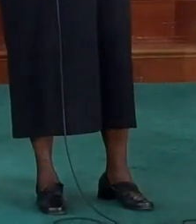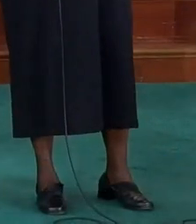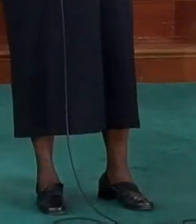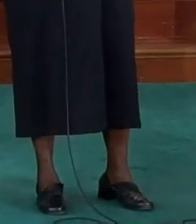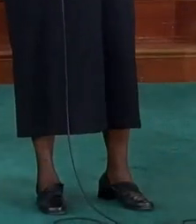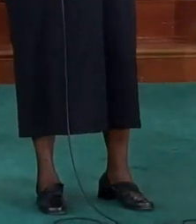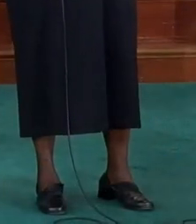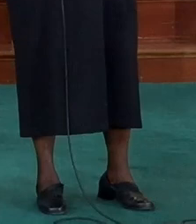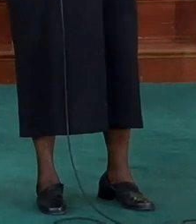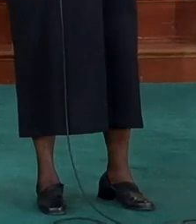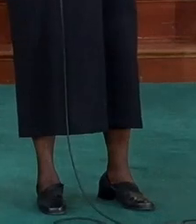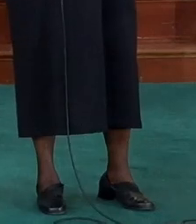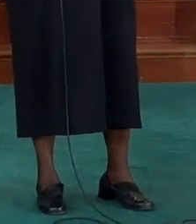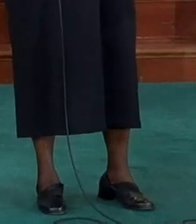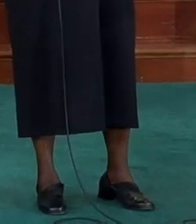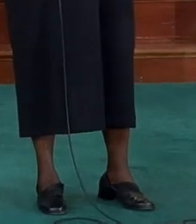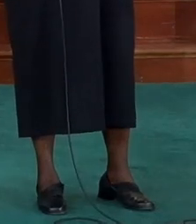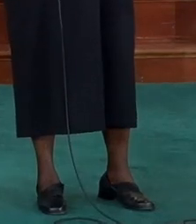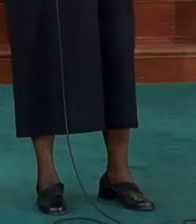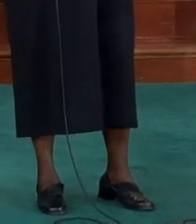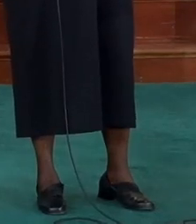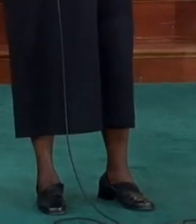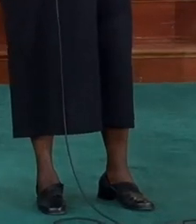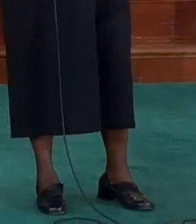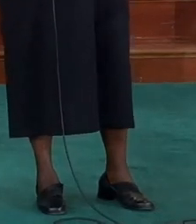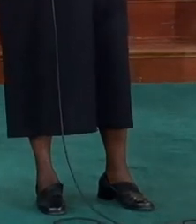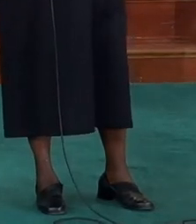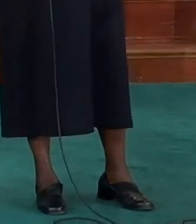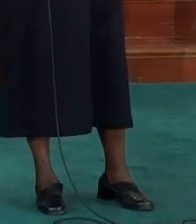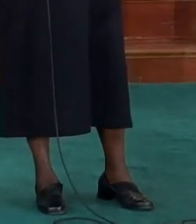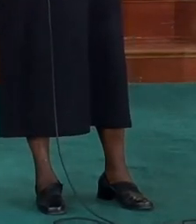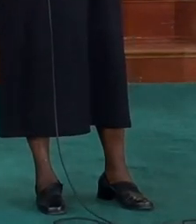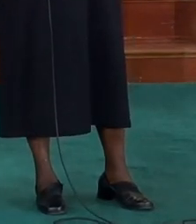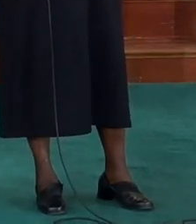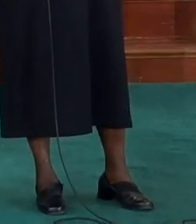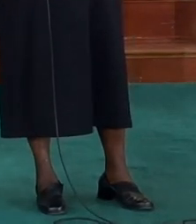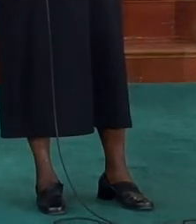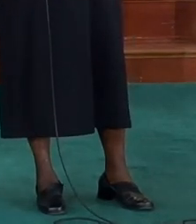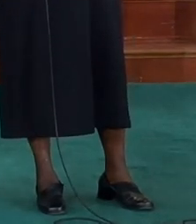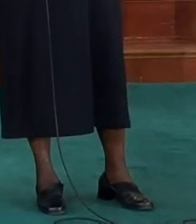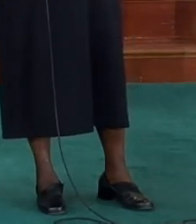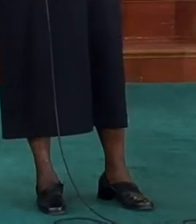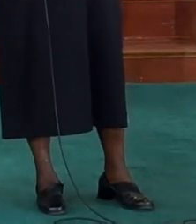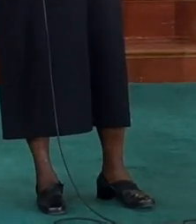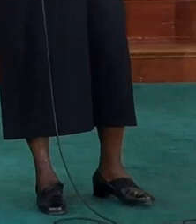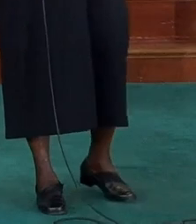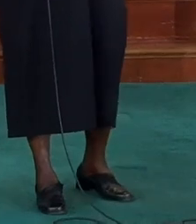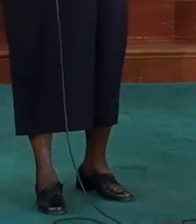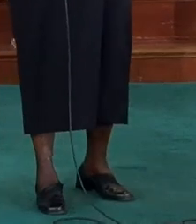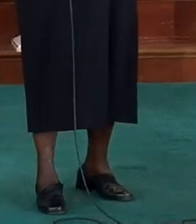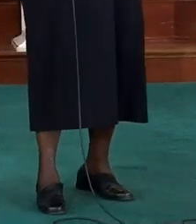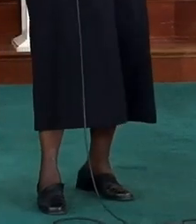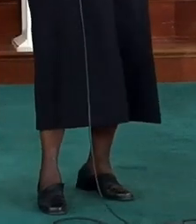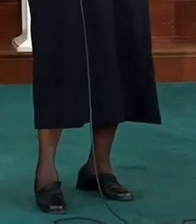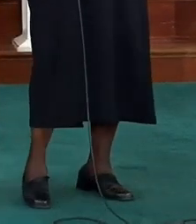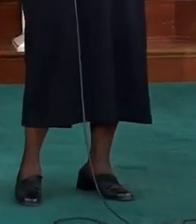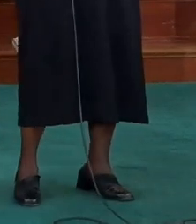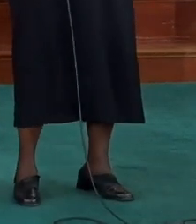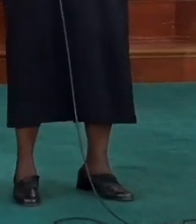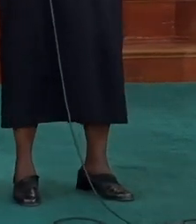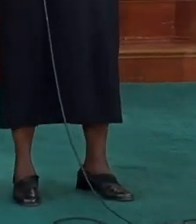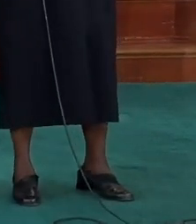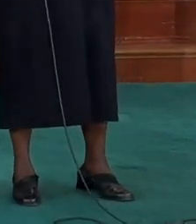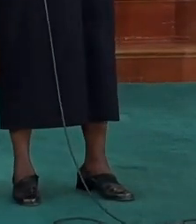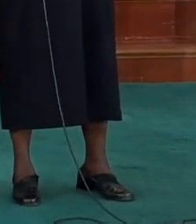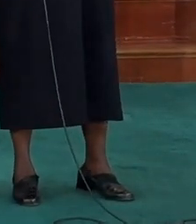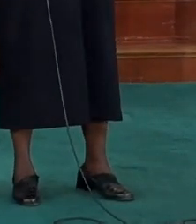They're still coming, still coming, still coming. Jesus, coming, still coming. From the balcony to the top. If you're a child, not